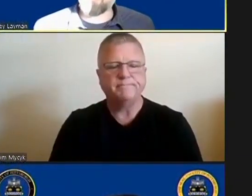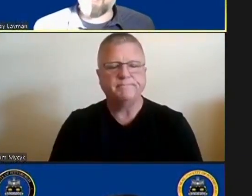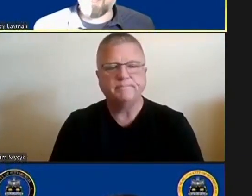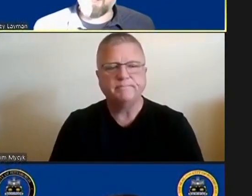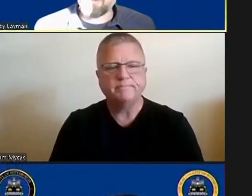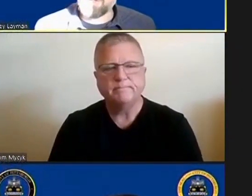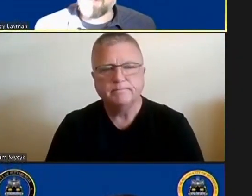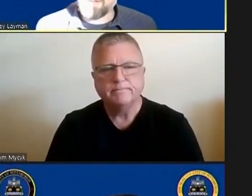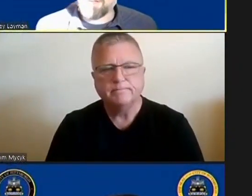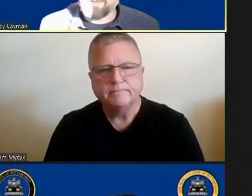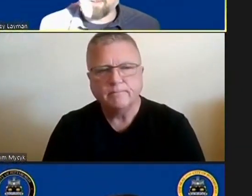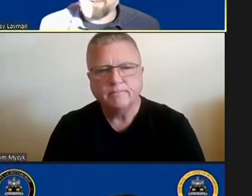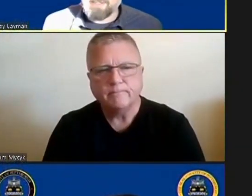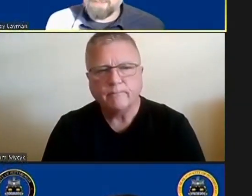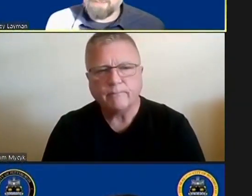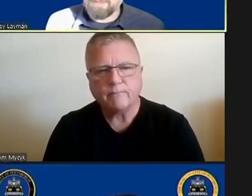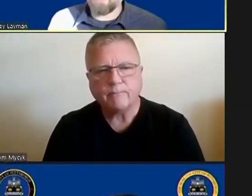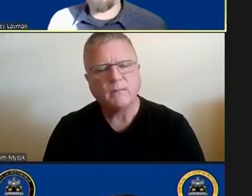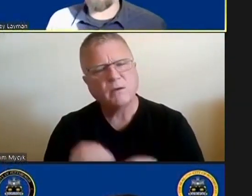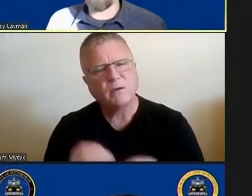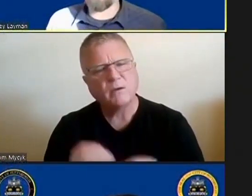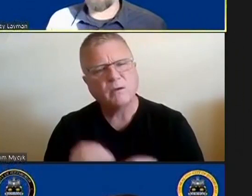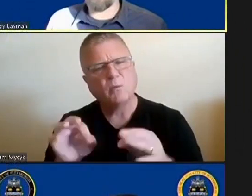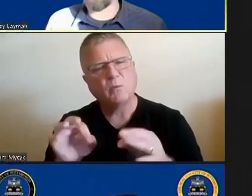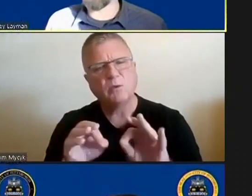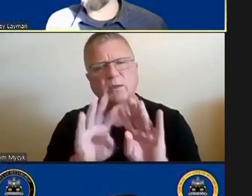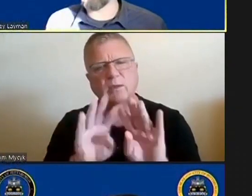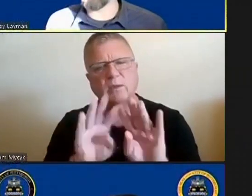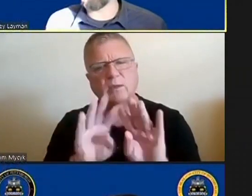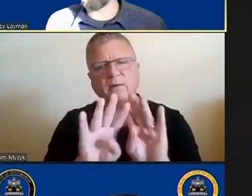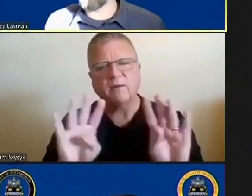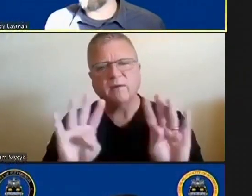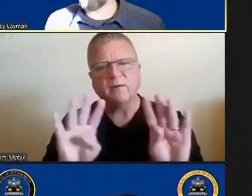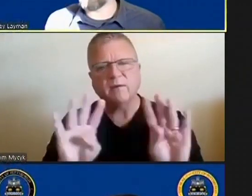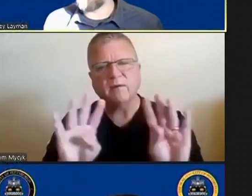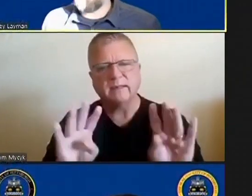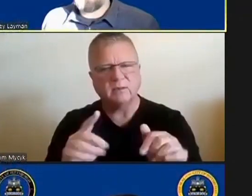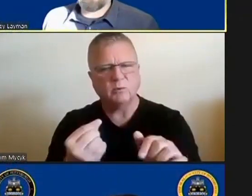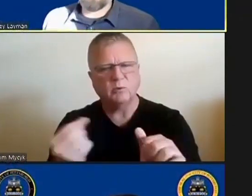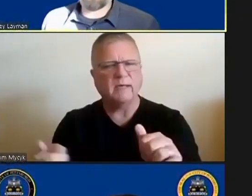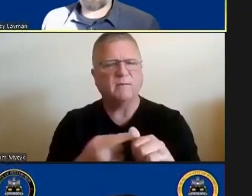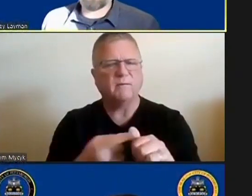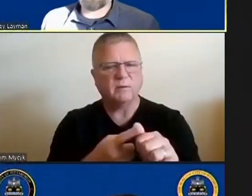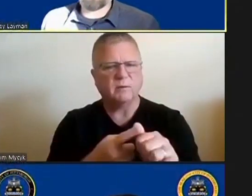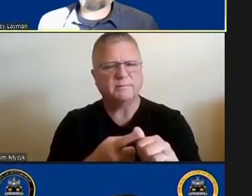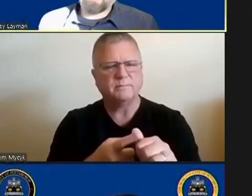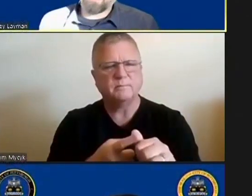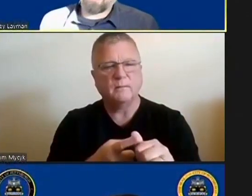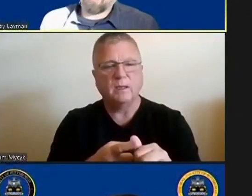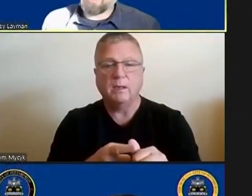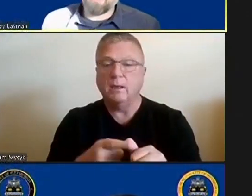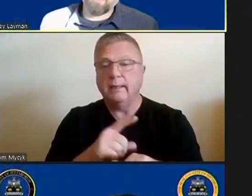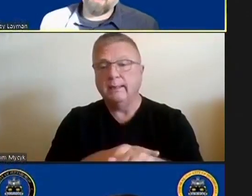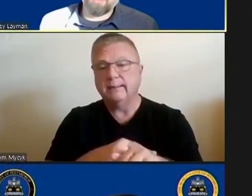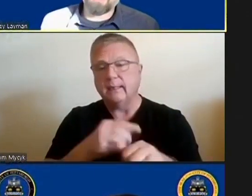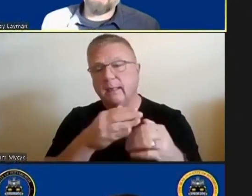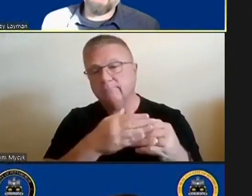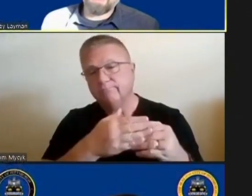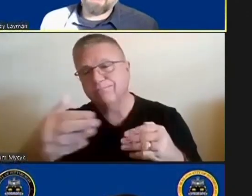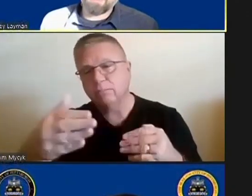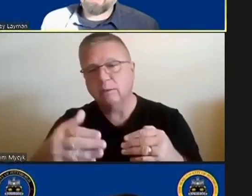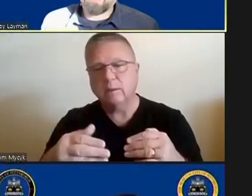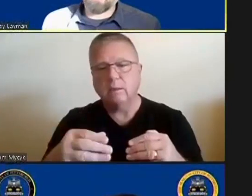So looking at fences first, in the time period that we looked at, there were over 100 requests for